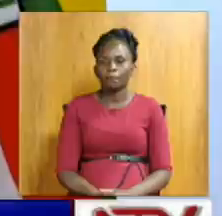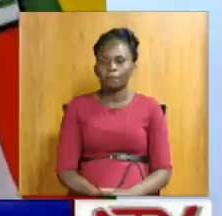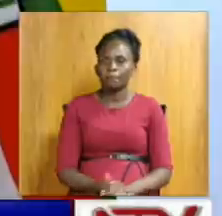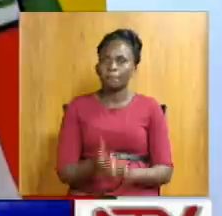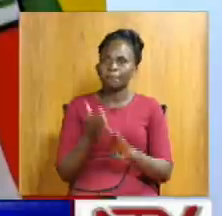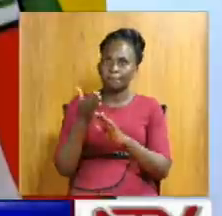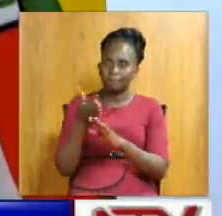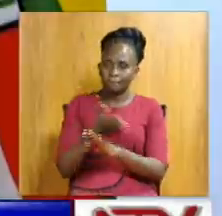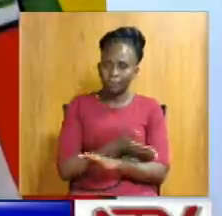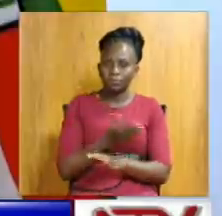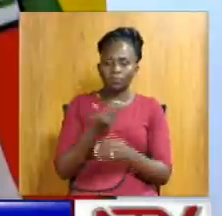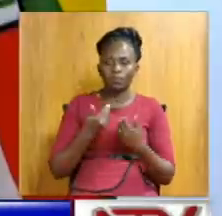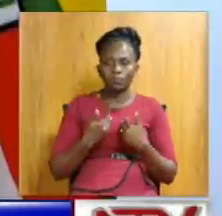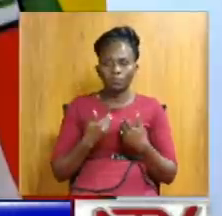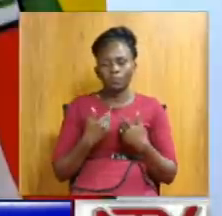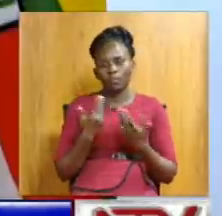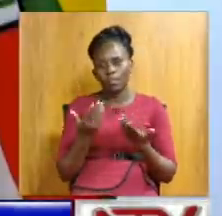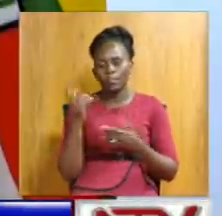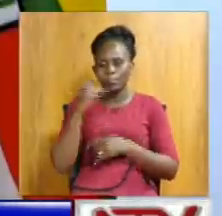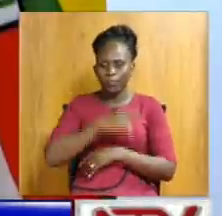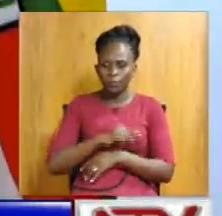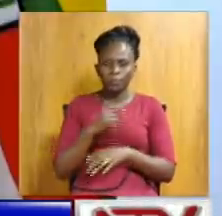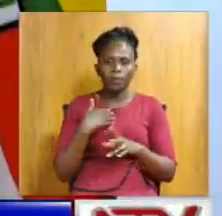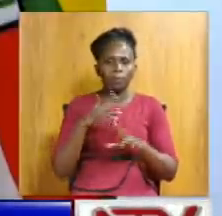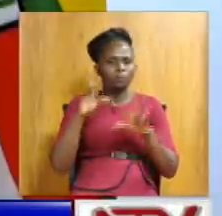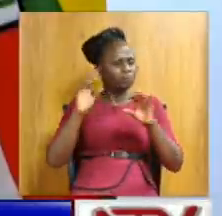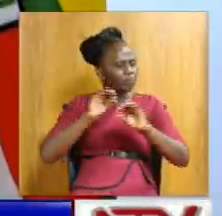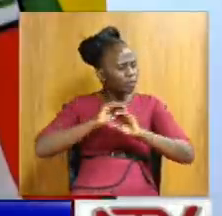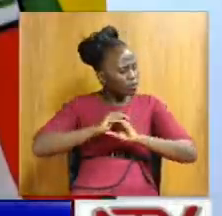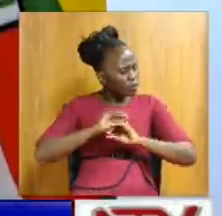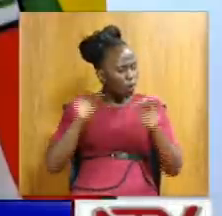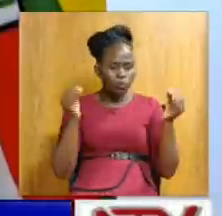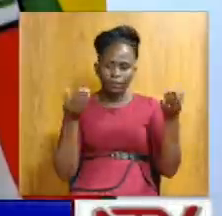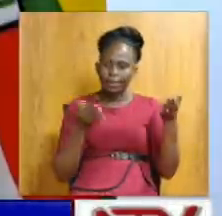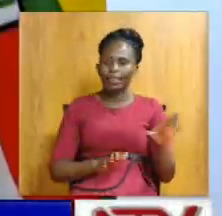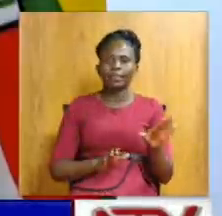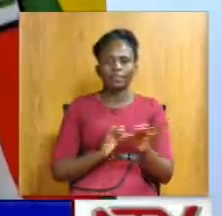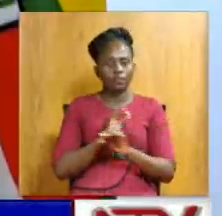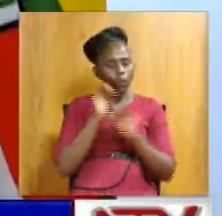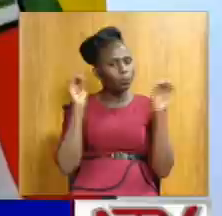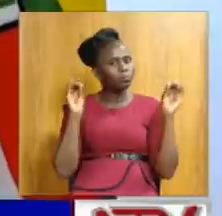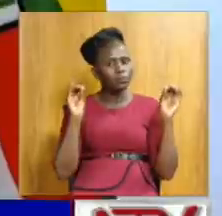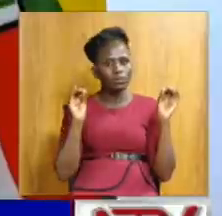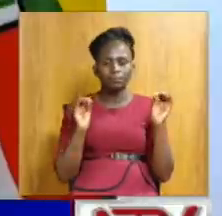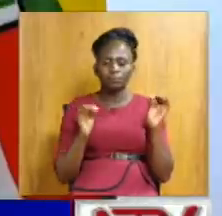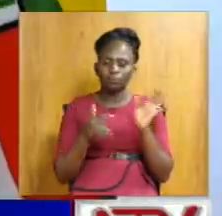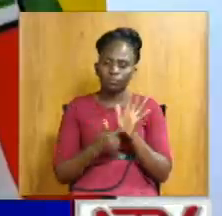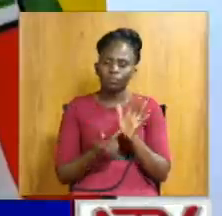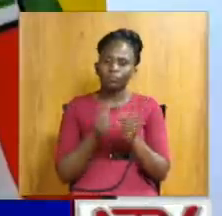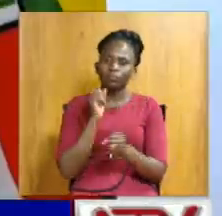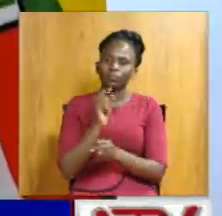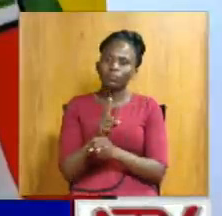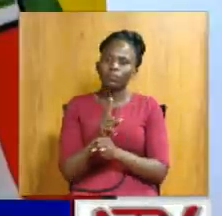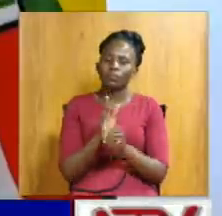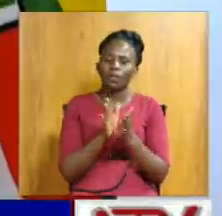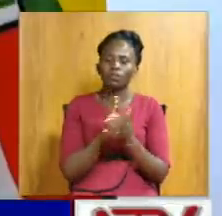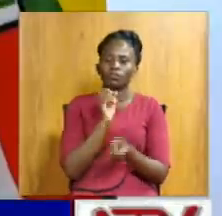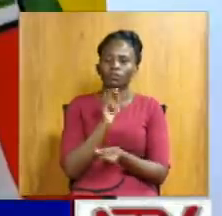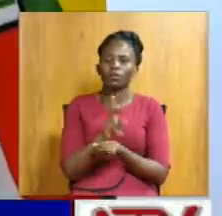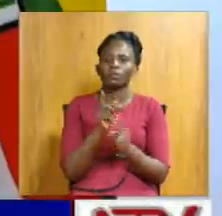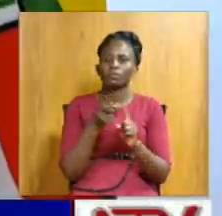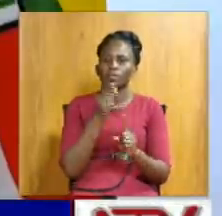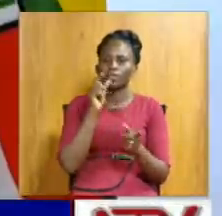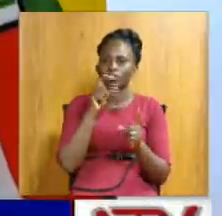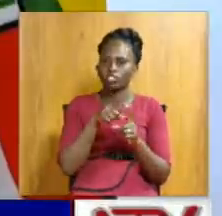Previously, we had some days when there were no reported corona deaths, such as on the 11th and the 12th of December